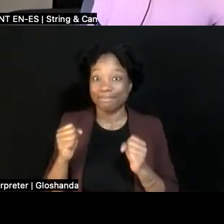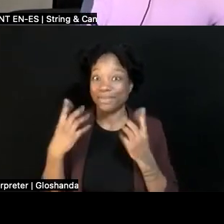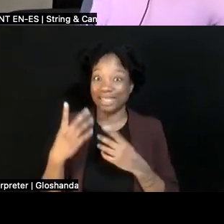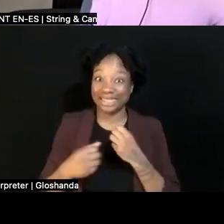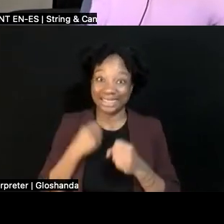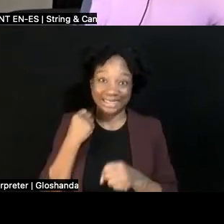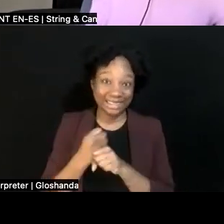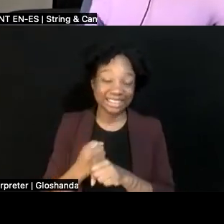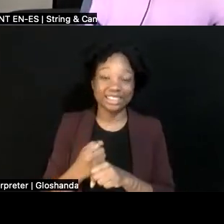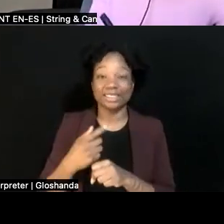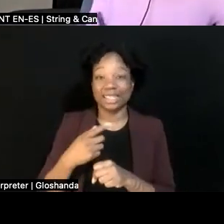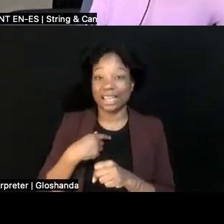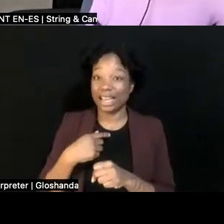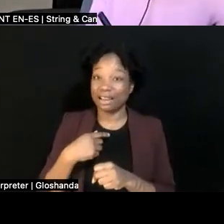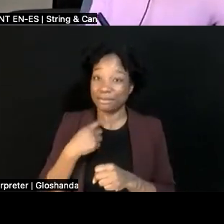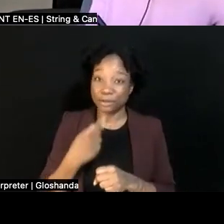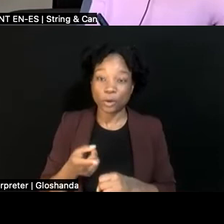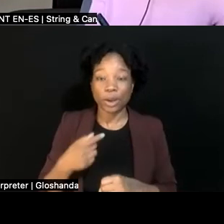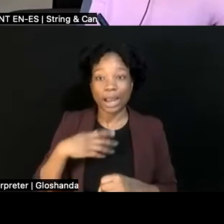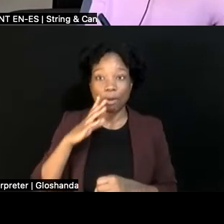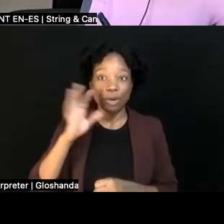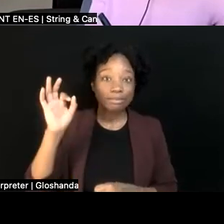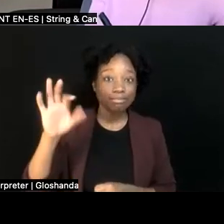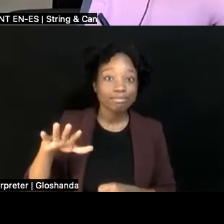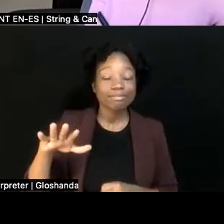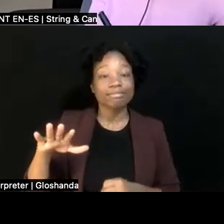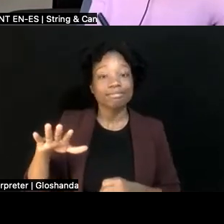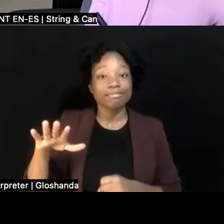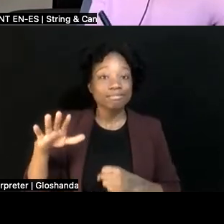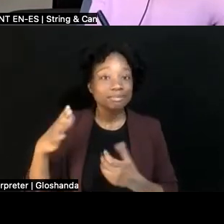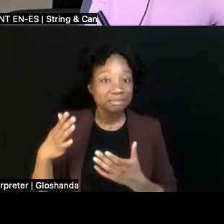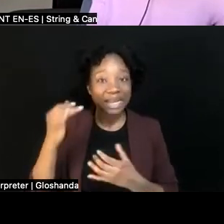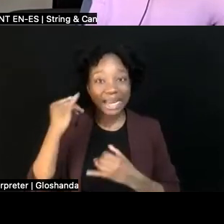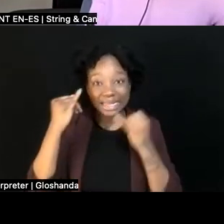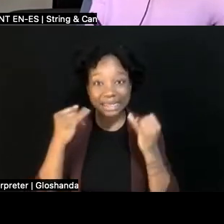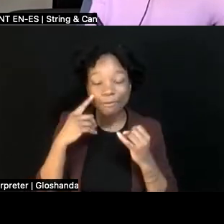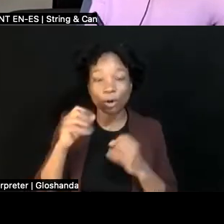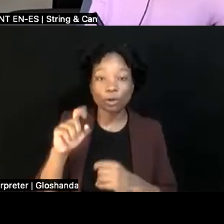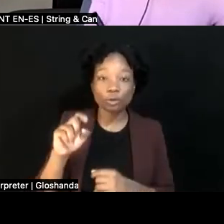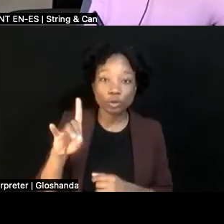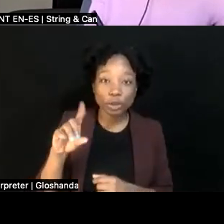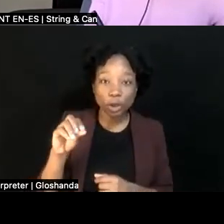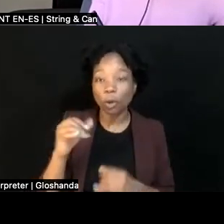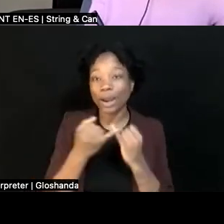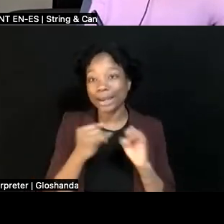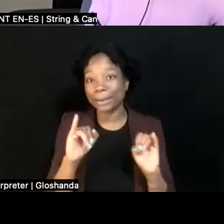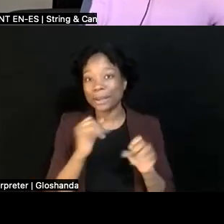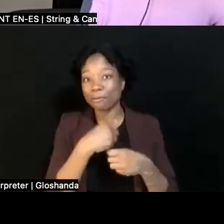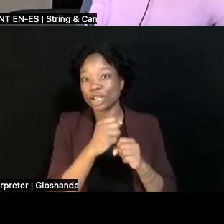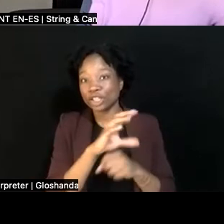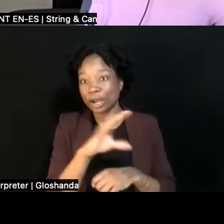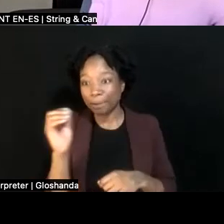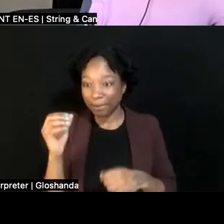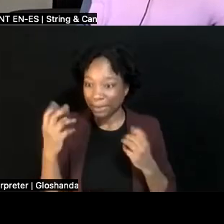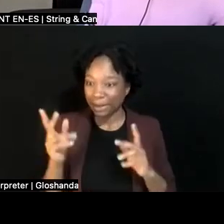independent, you know, production company, it was always the same, that nobody's really interested in Native